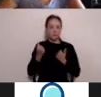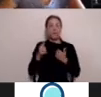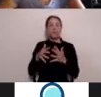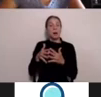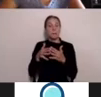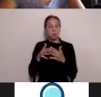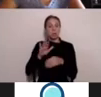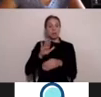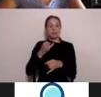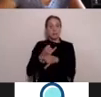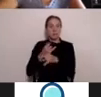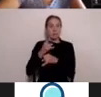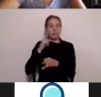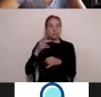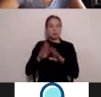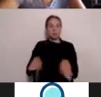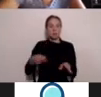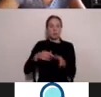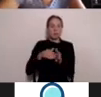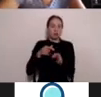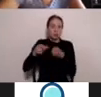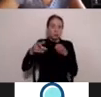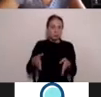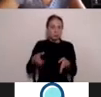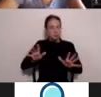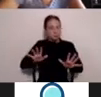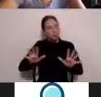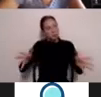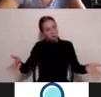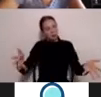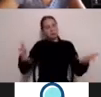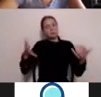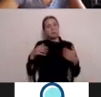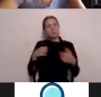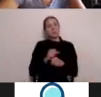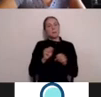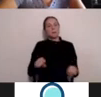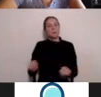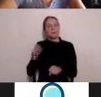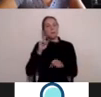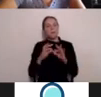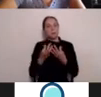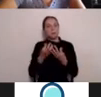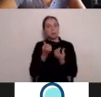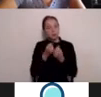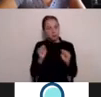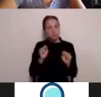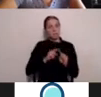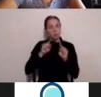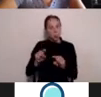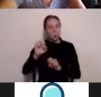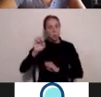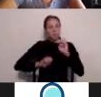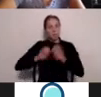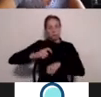to pediatricians to make it possible for families to safely be evaluated on